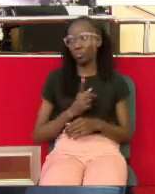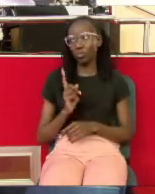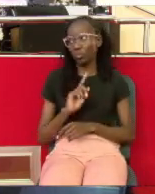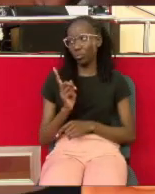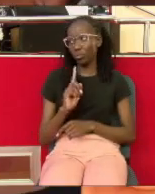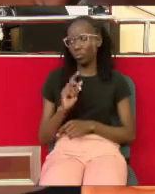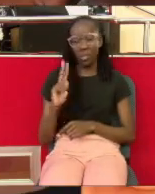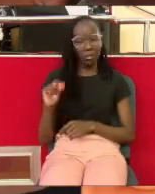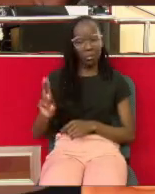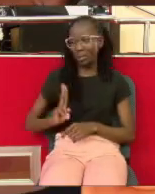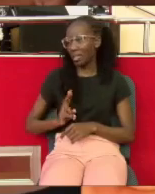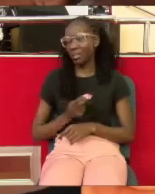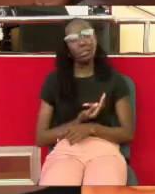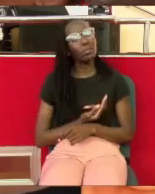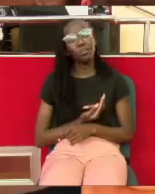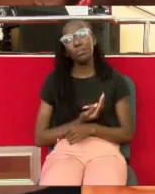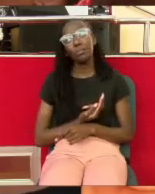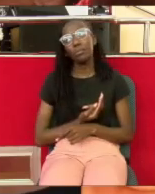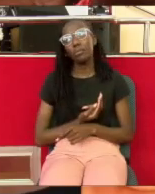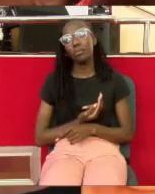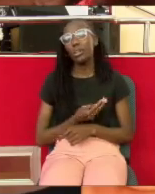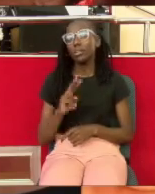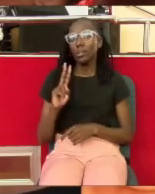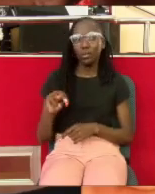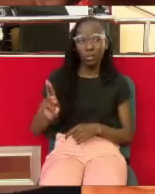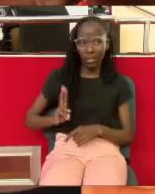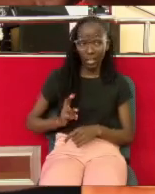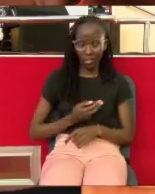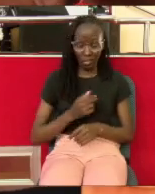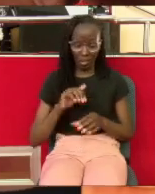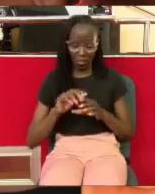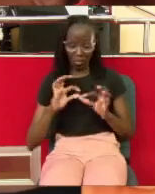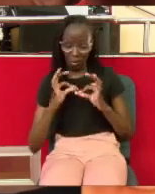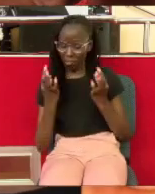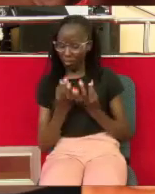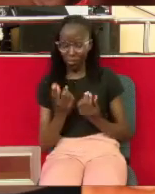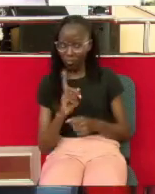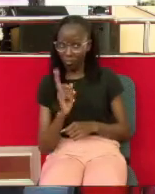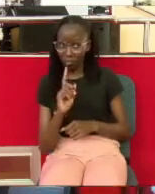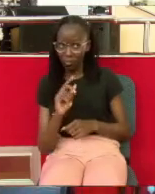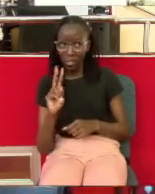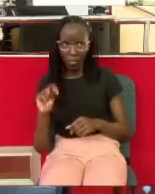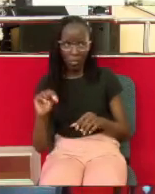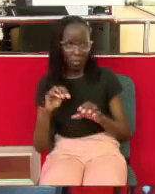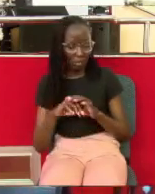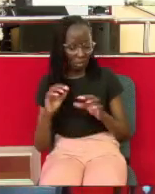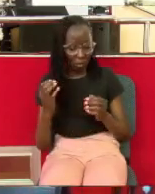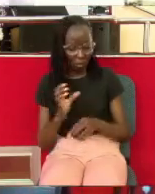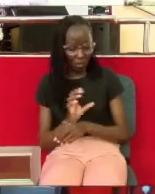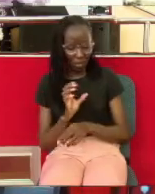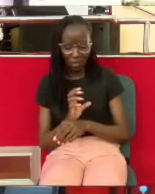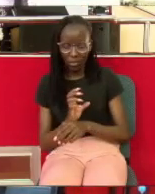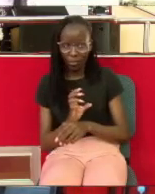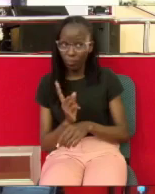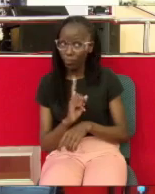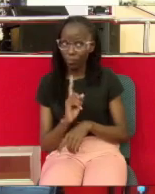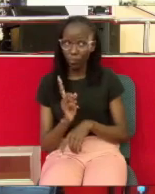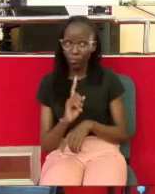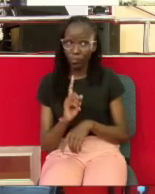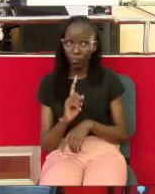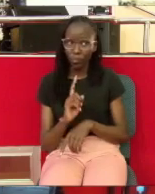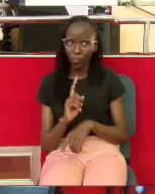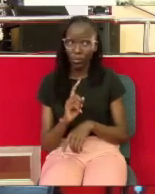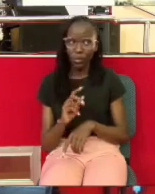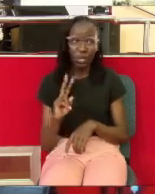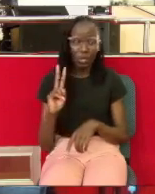not your portion. Hii si nafasi yako. This is not the portion of your family. This is not the portion of the church. Nor is it